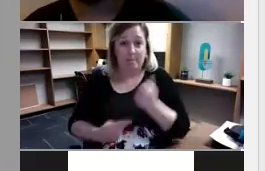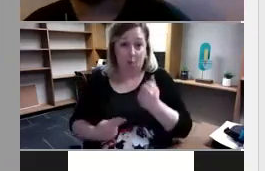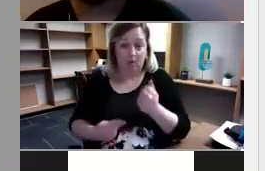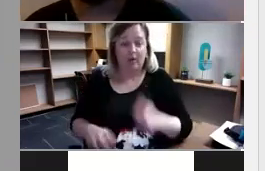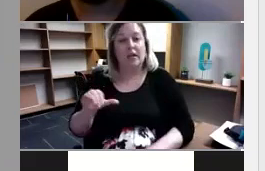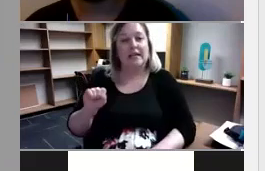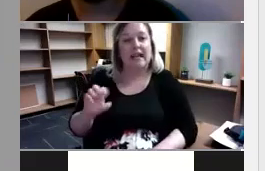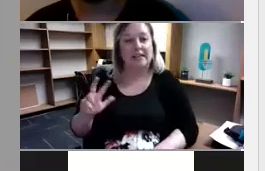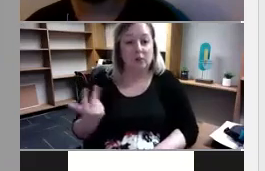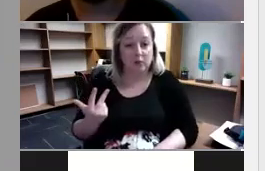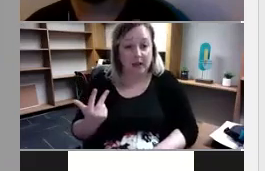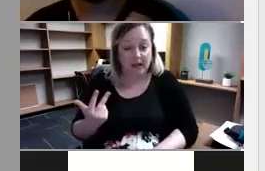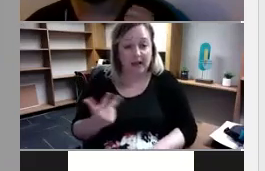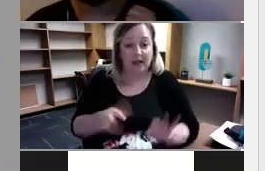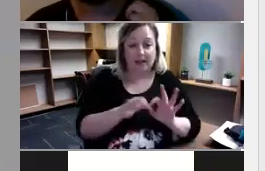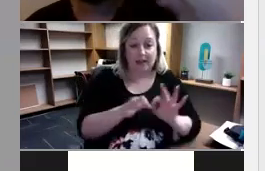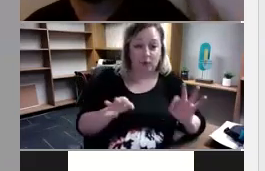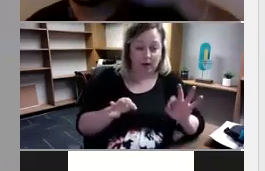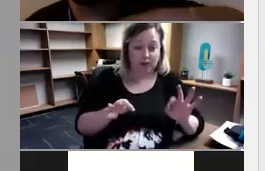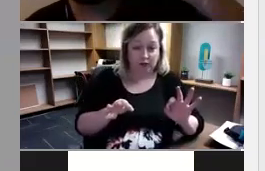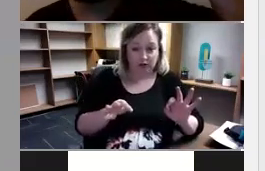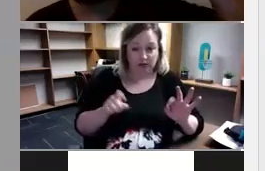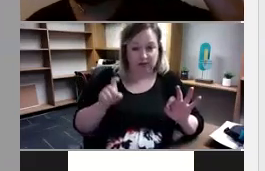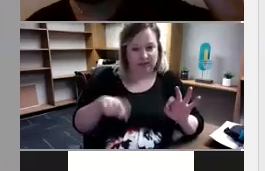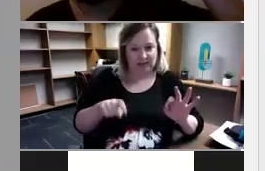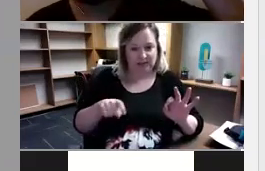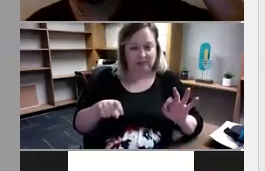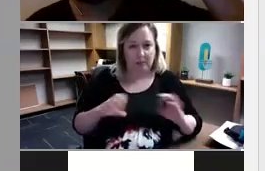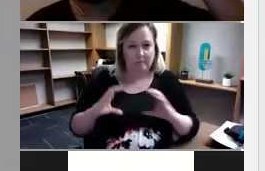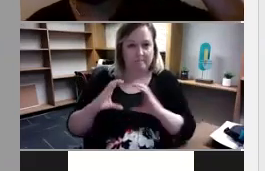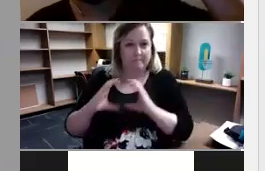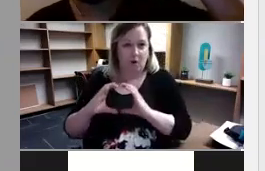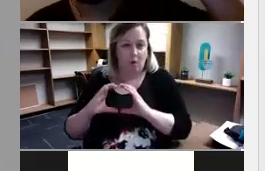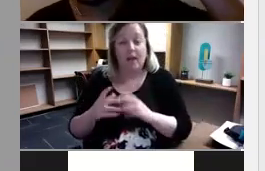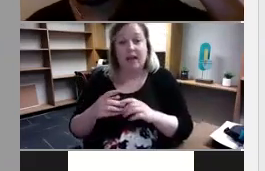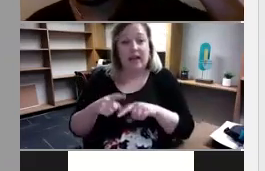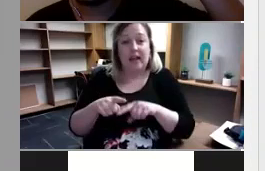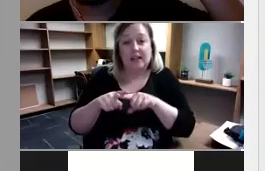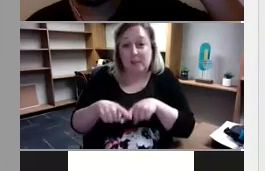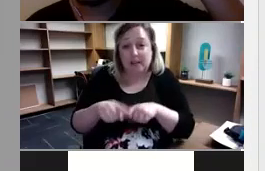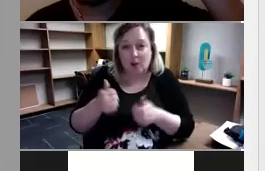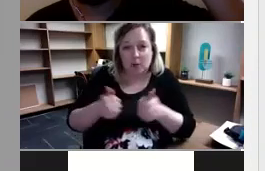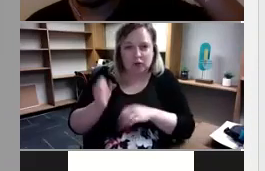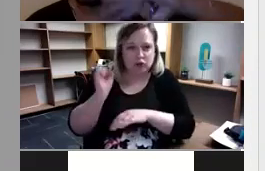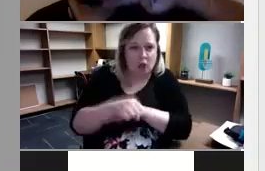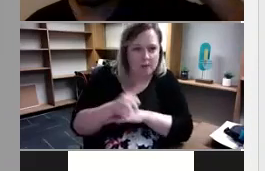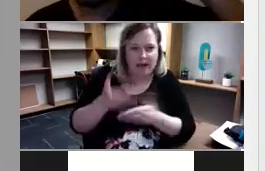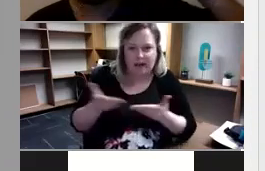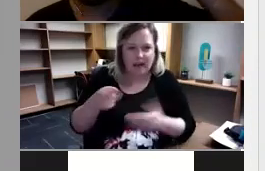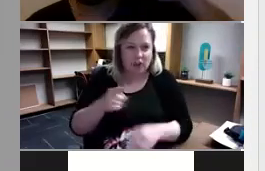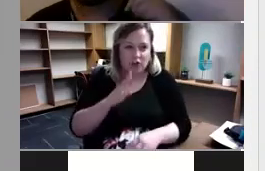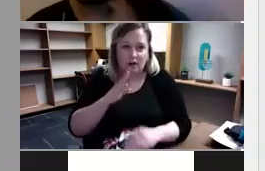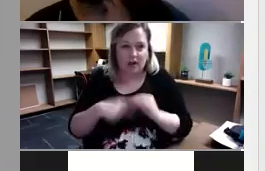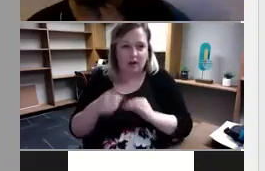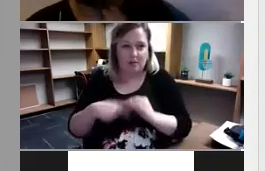dominate the assumed function, that is big omega. So it depends on which dominating thing that you're talking about. Both, right, and they all